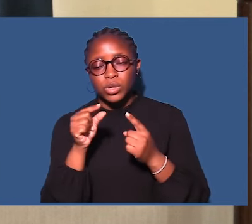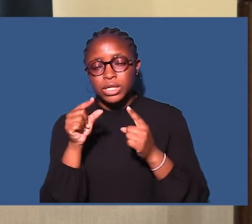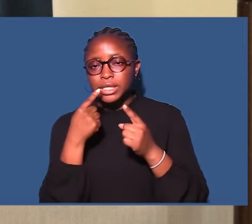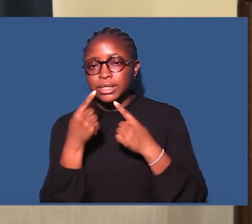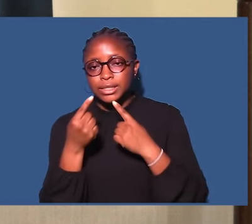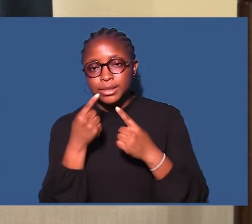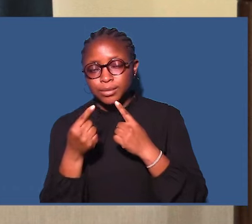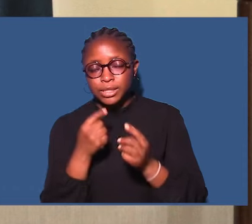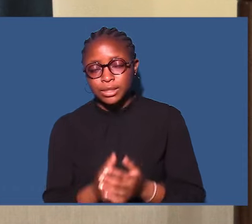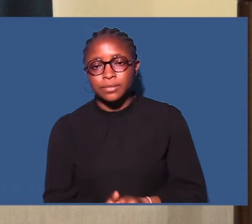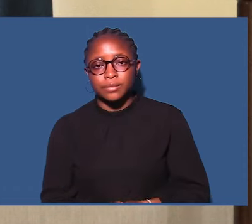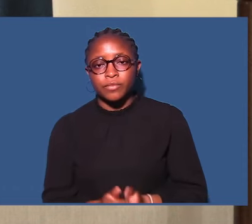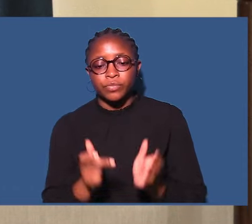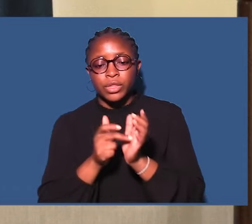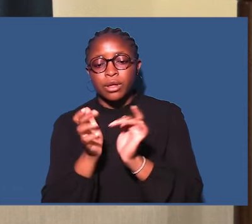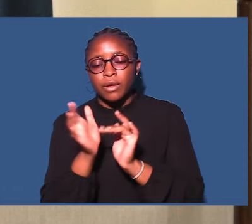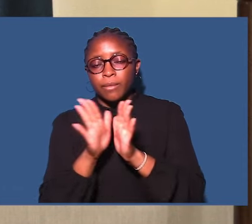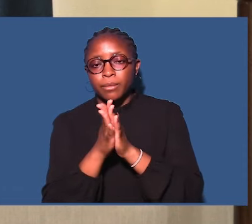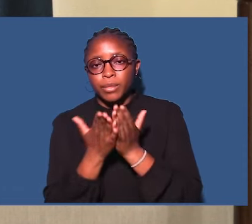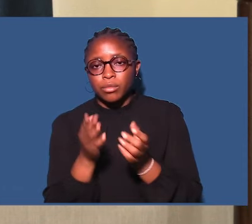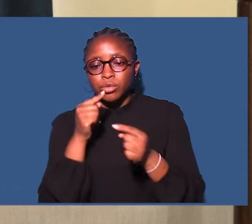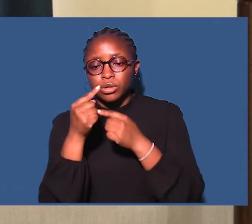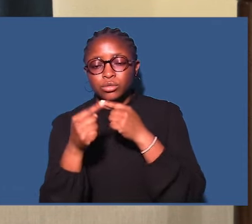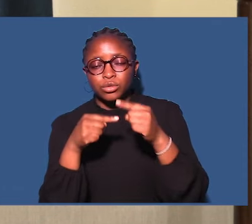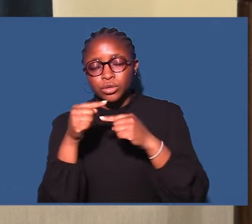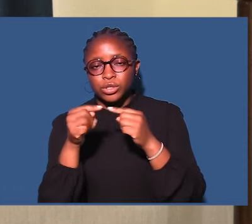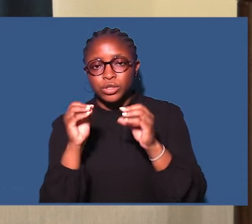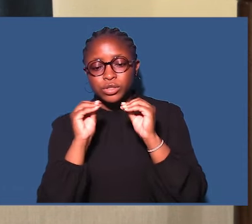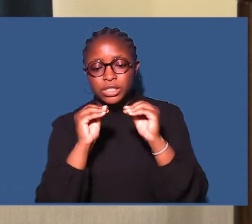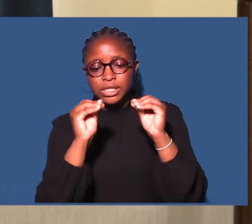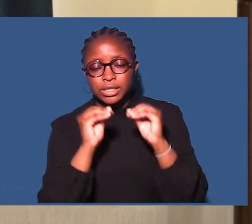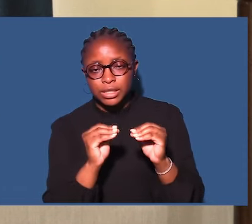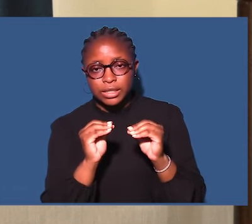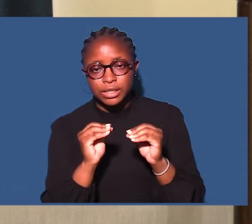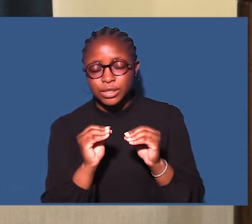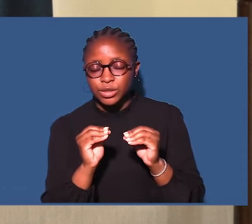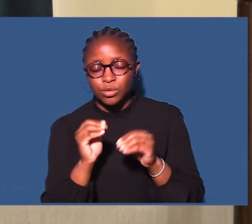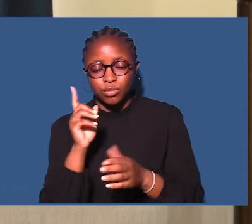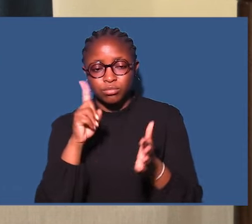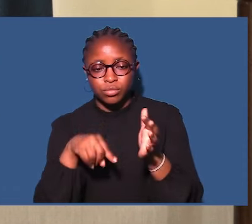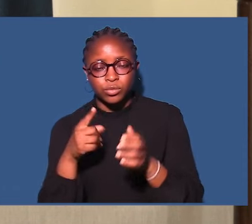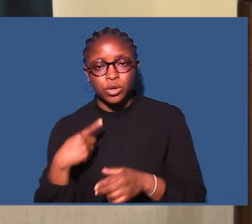The Bible continues to teach us that we should love God.